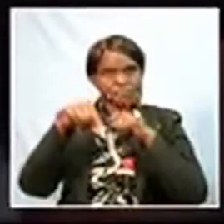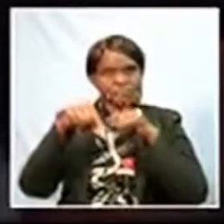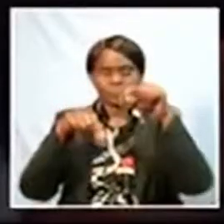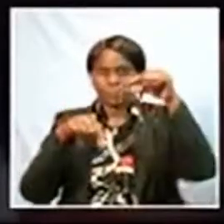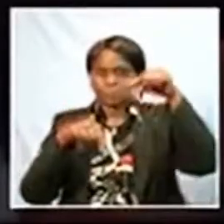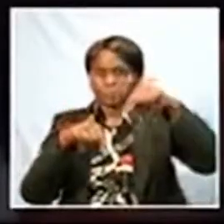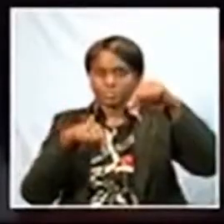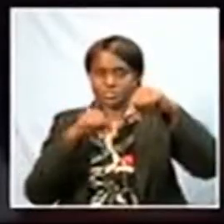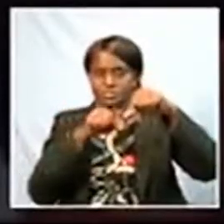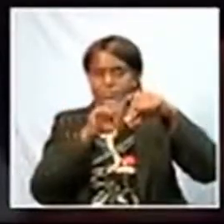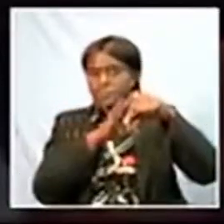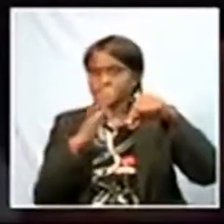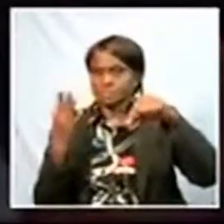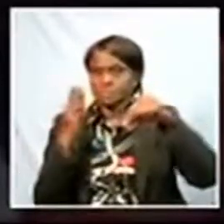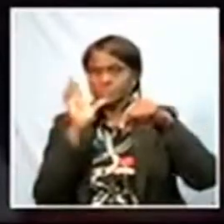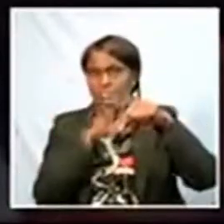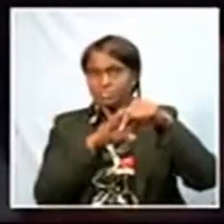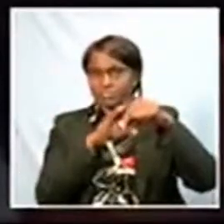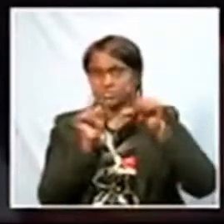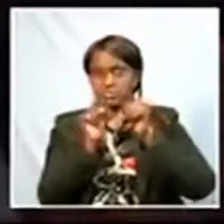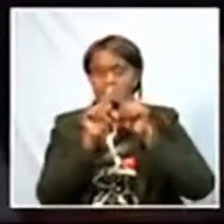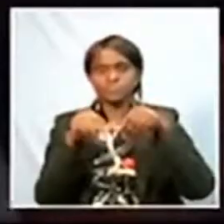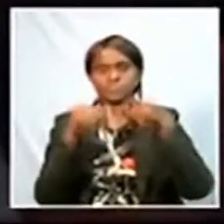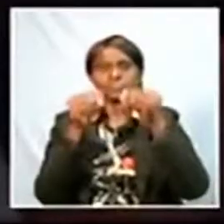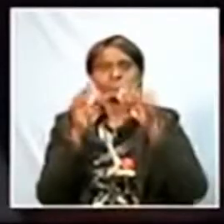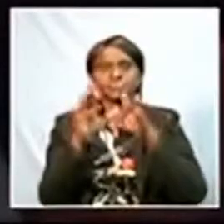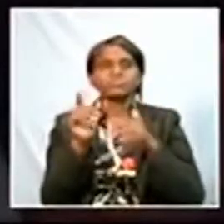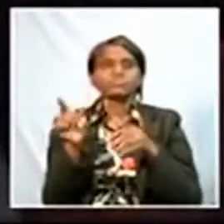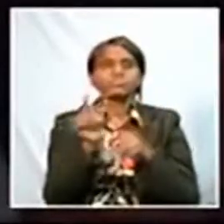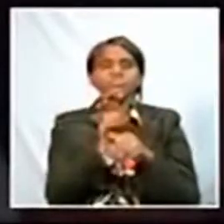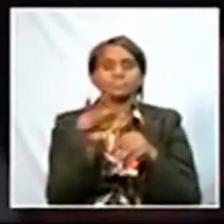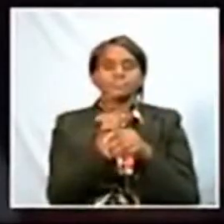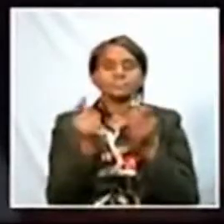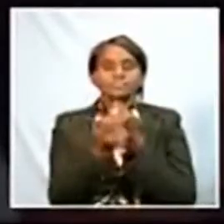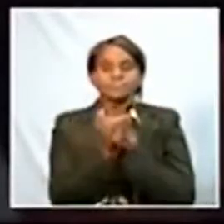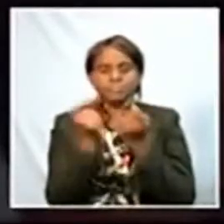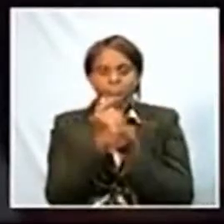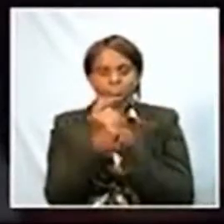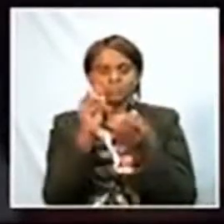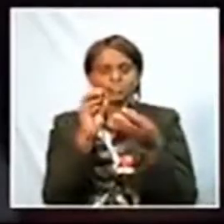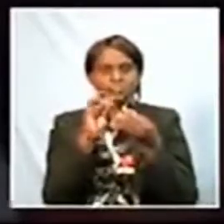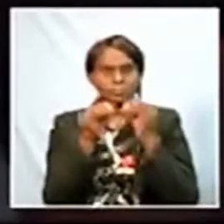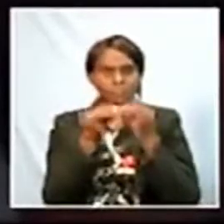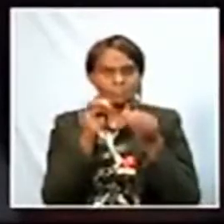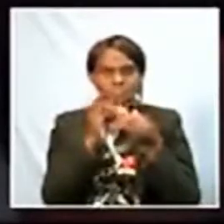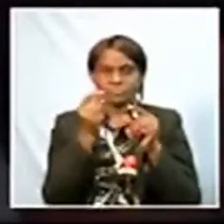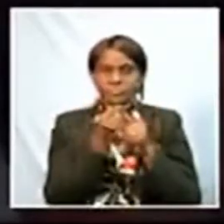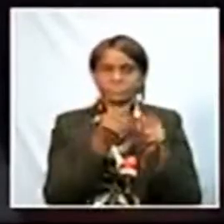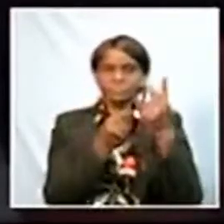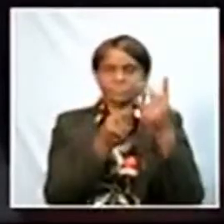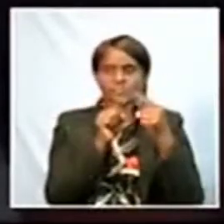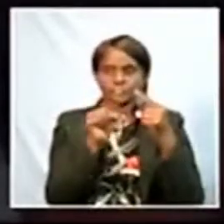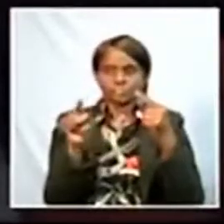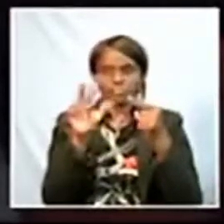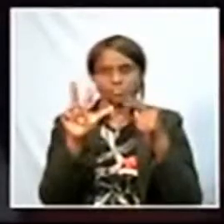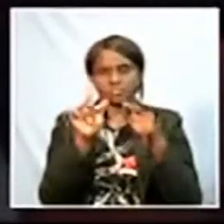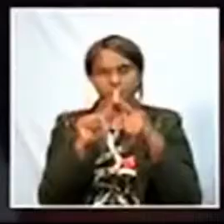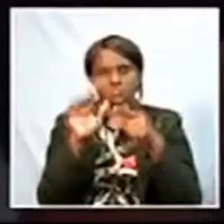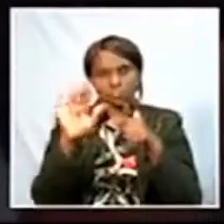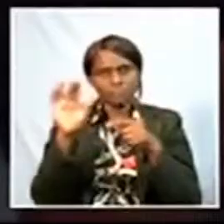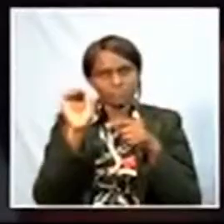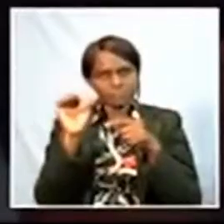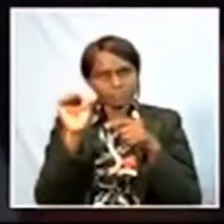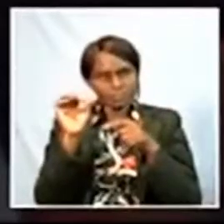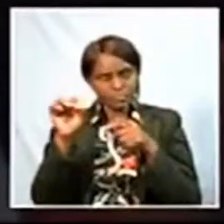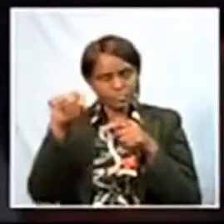quotations were taken back, and the suppliers changed the quantity from 2 to 3. But the original